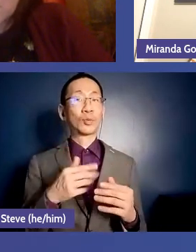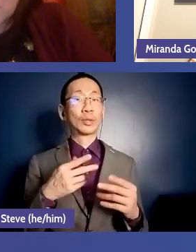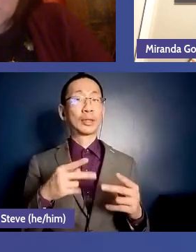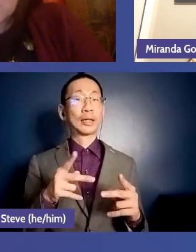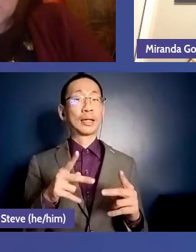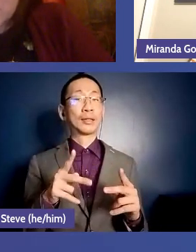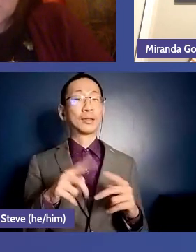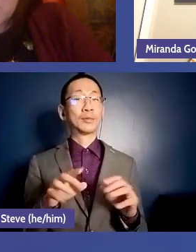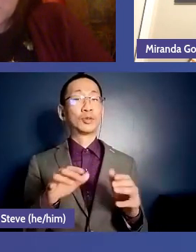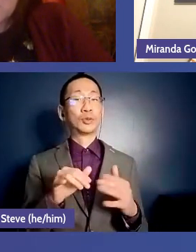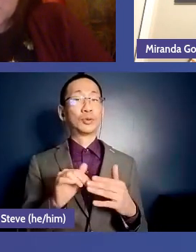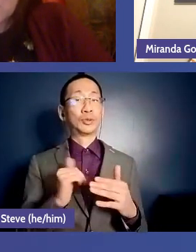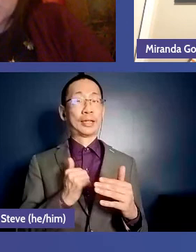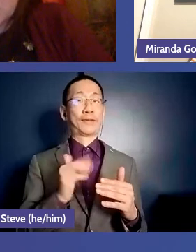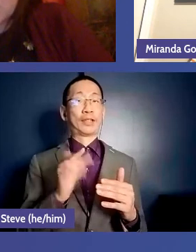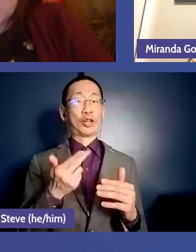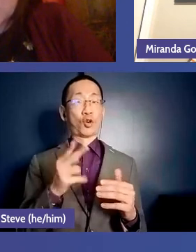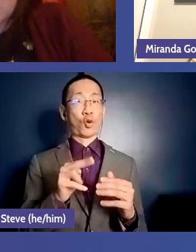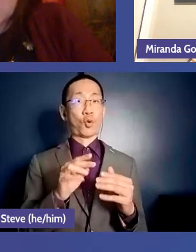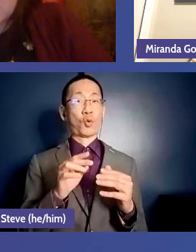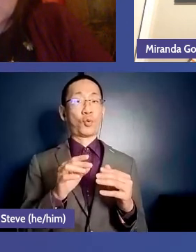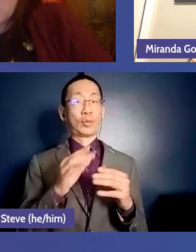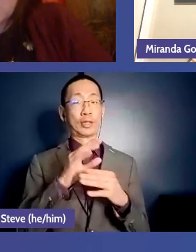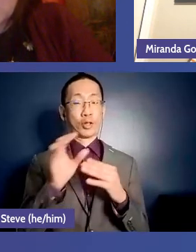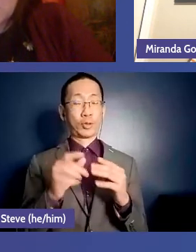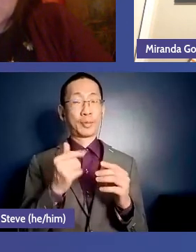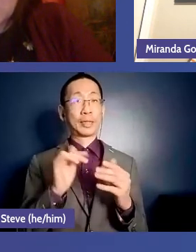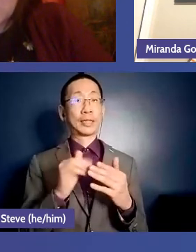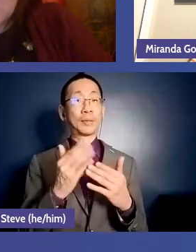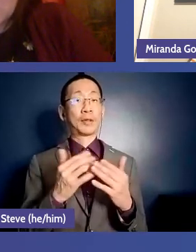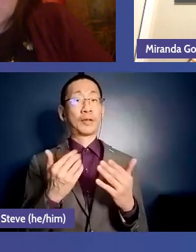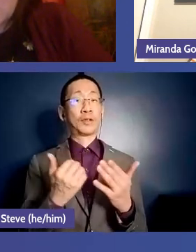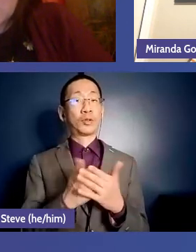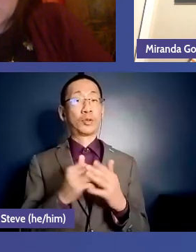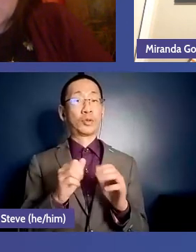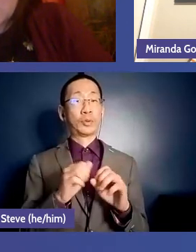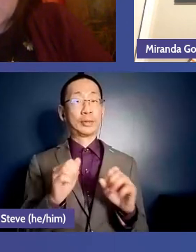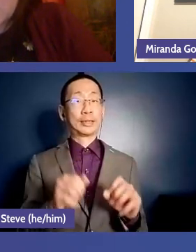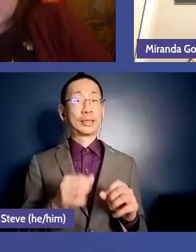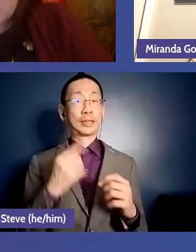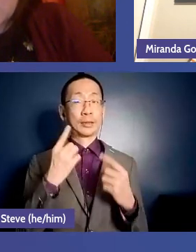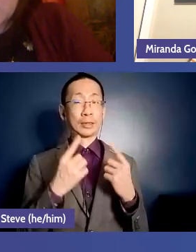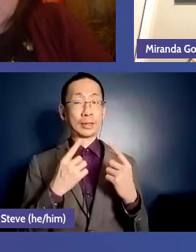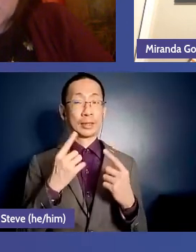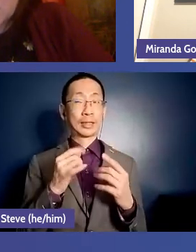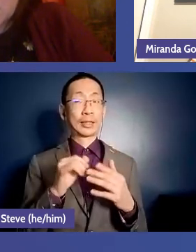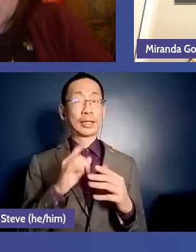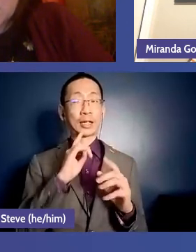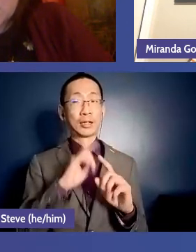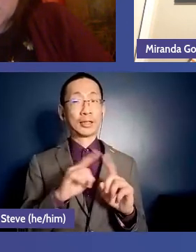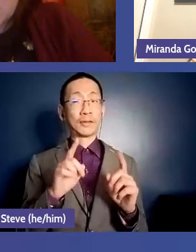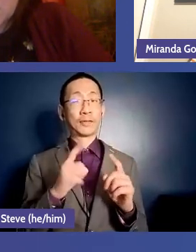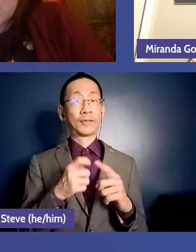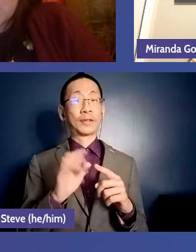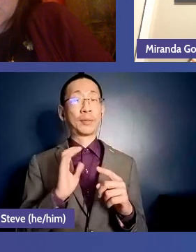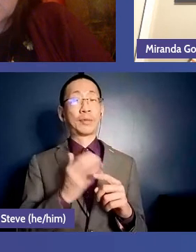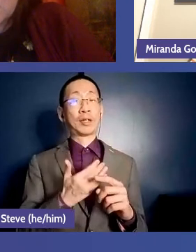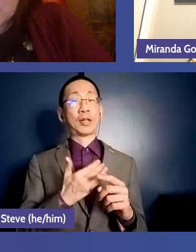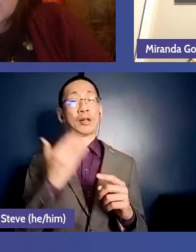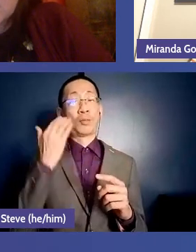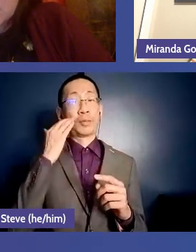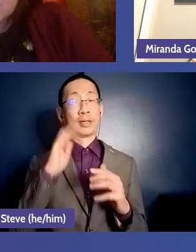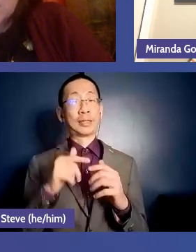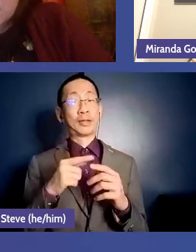draw their own conclusions, because it is through their new systems of thinking that are different from the ways our brains have been wired